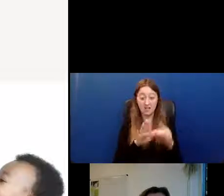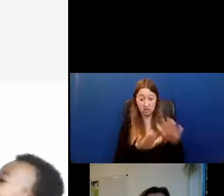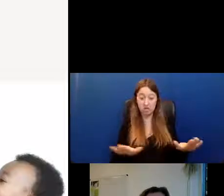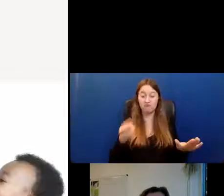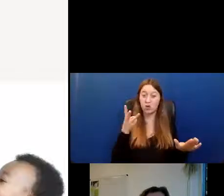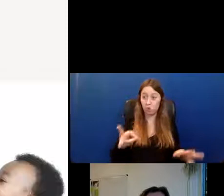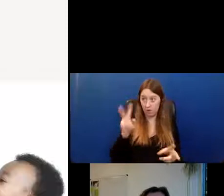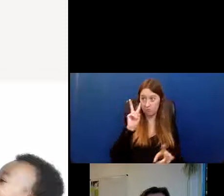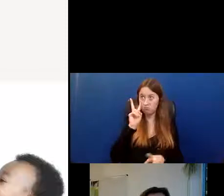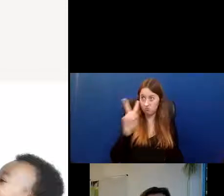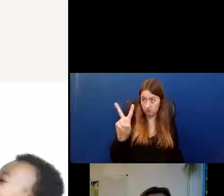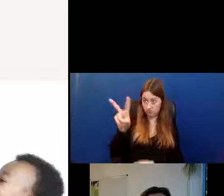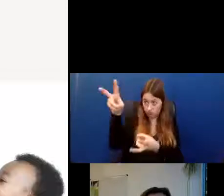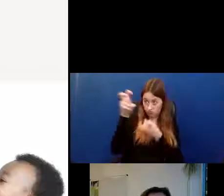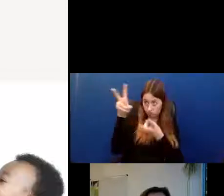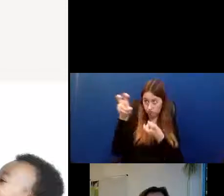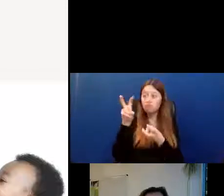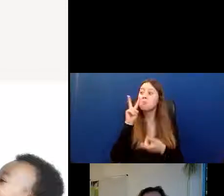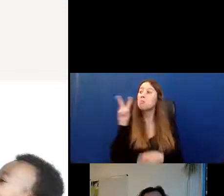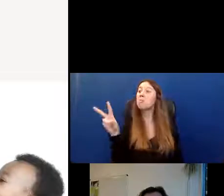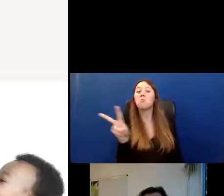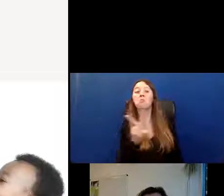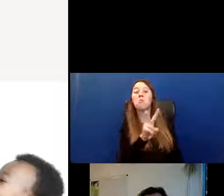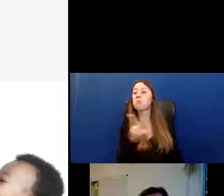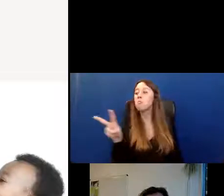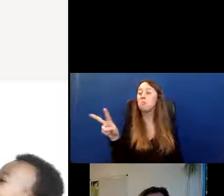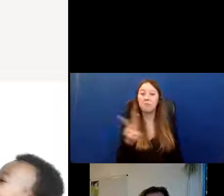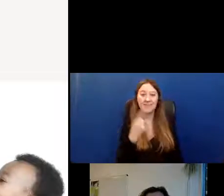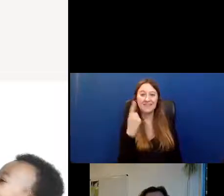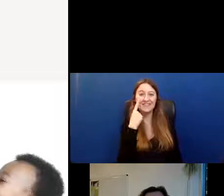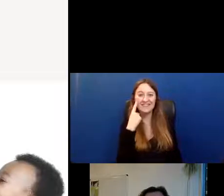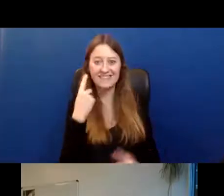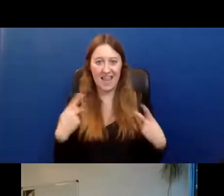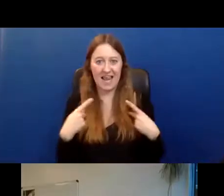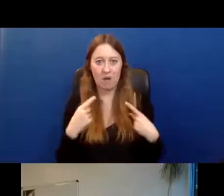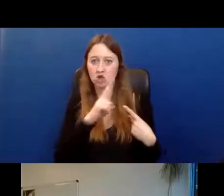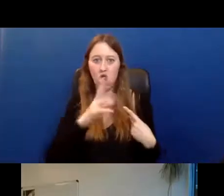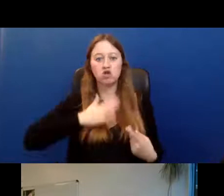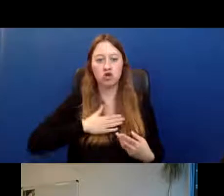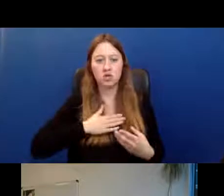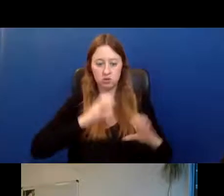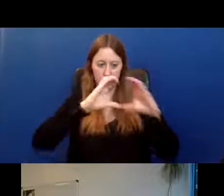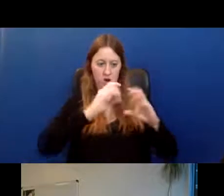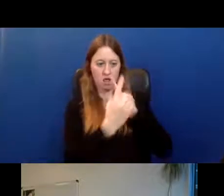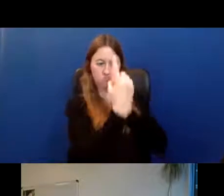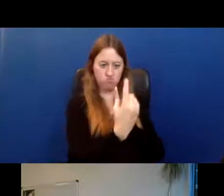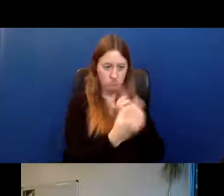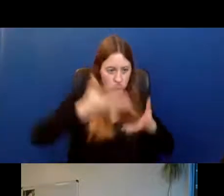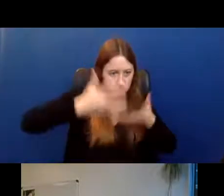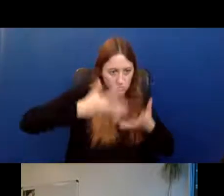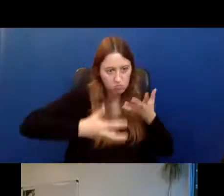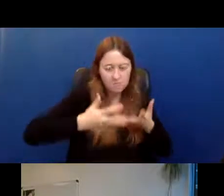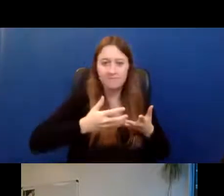the language around them, not just spoken to them. There's often going to be a community around the family. So as a result of this